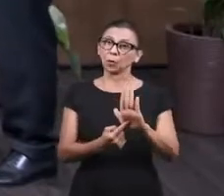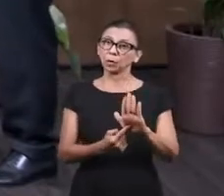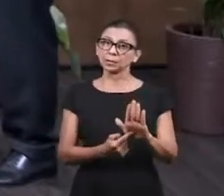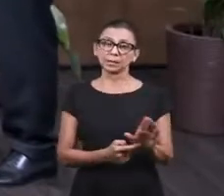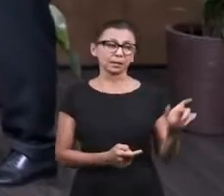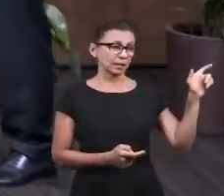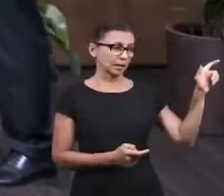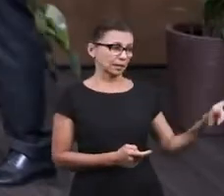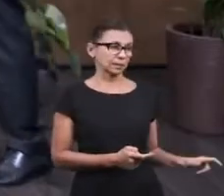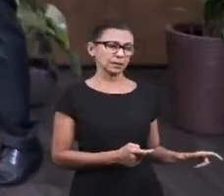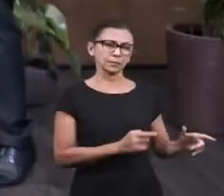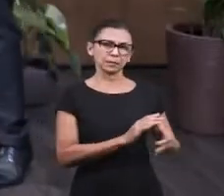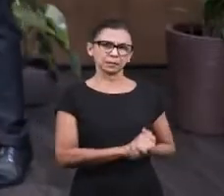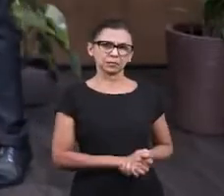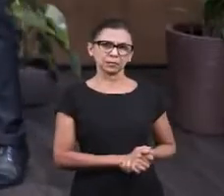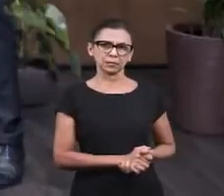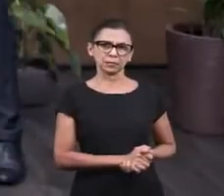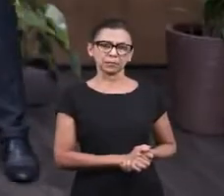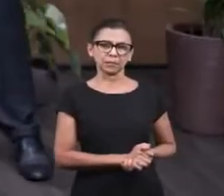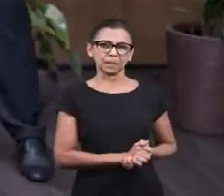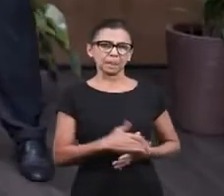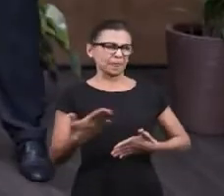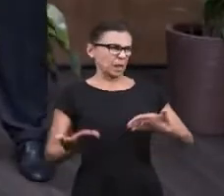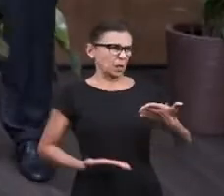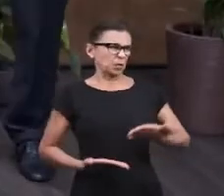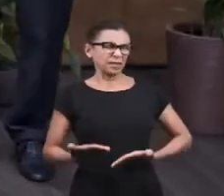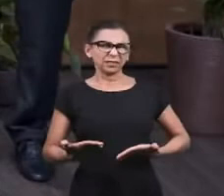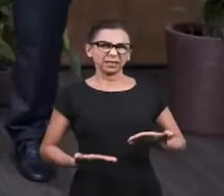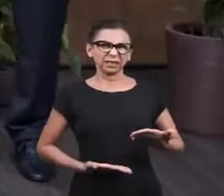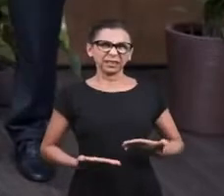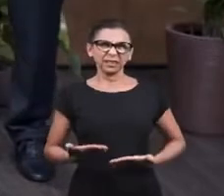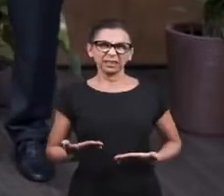here in the parable as the wicked servant.